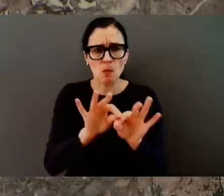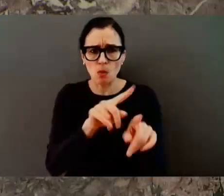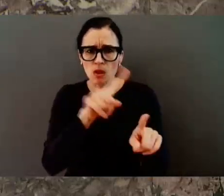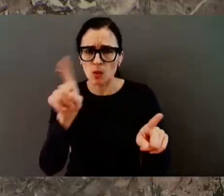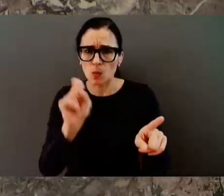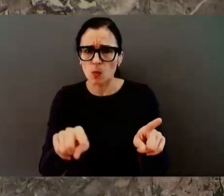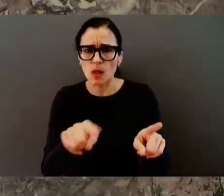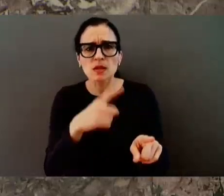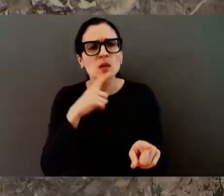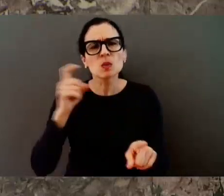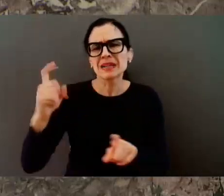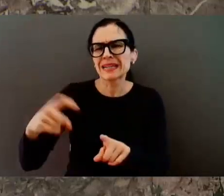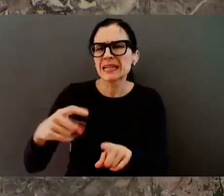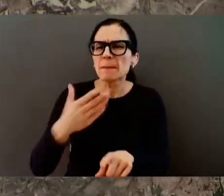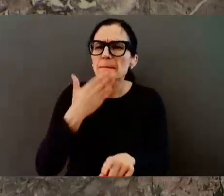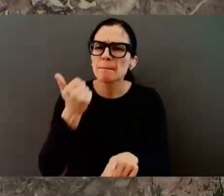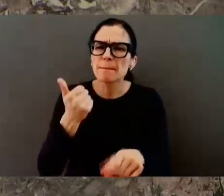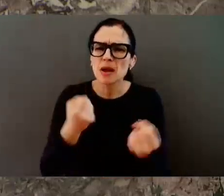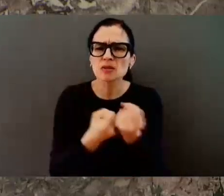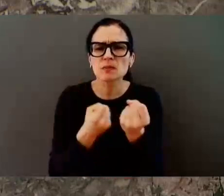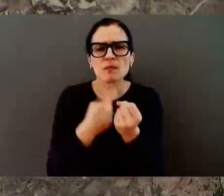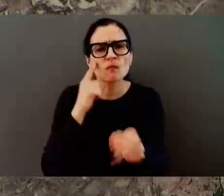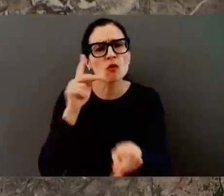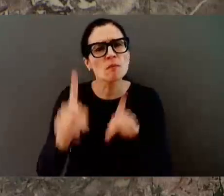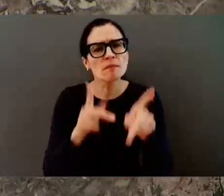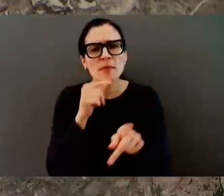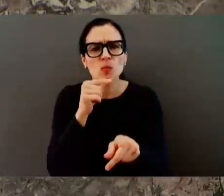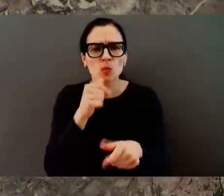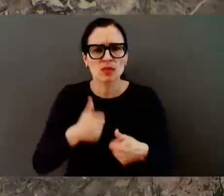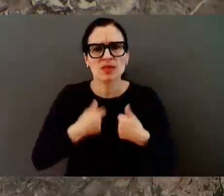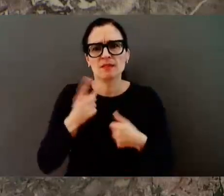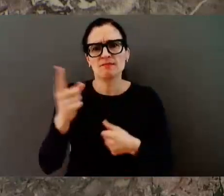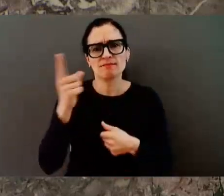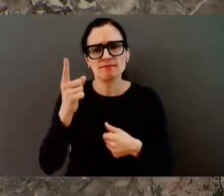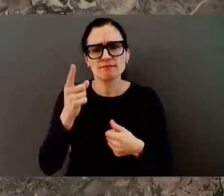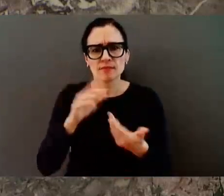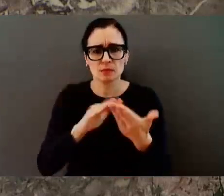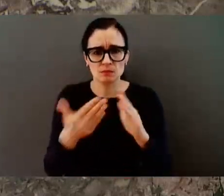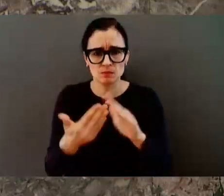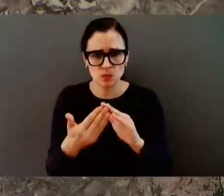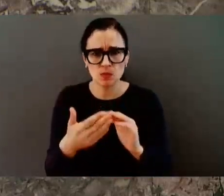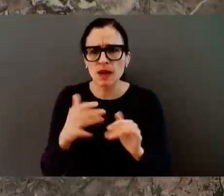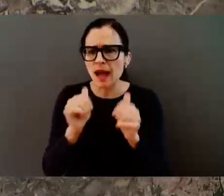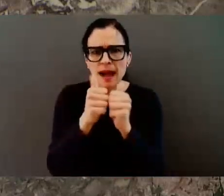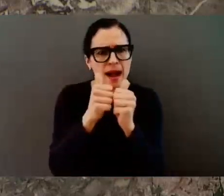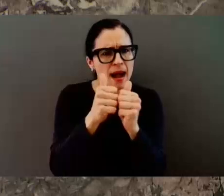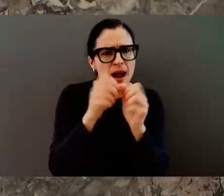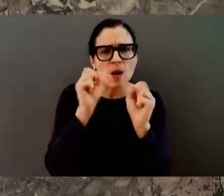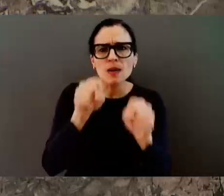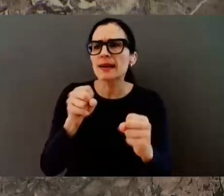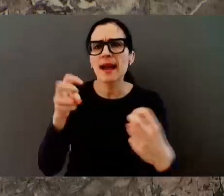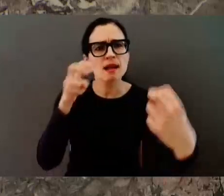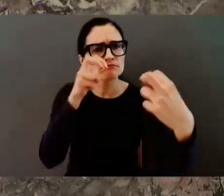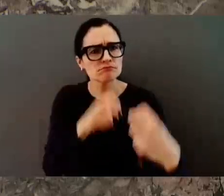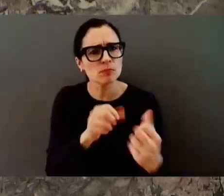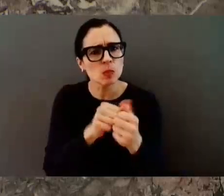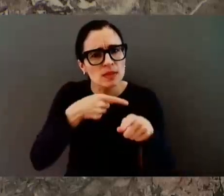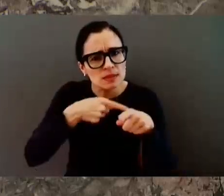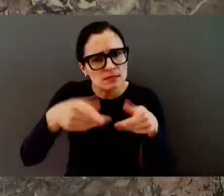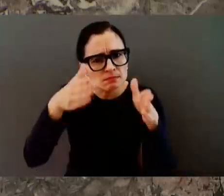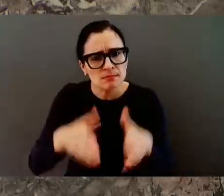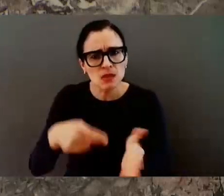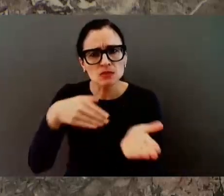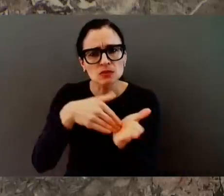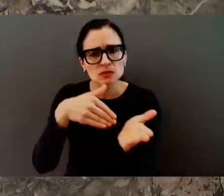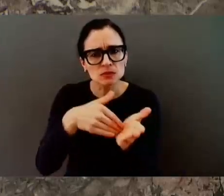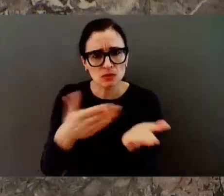comes to accessing specialists, and so programs like these, programs that the member describes, are an important part of delivering those services to people living in rural